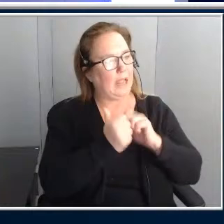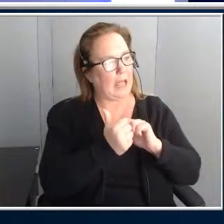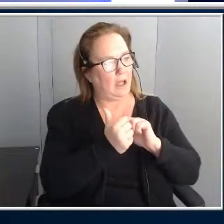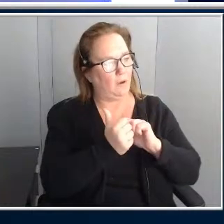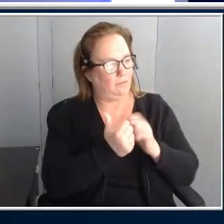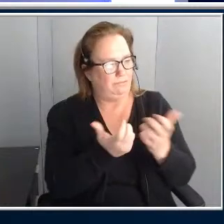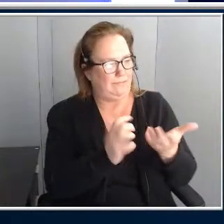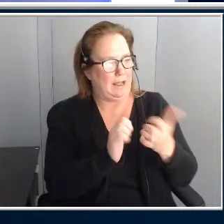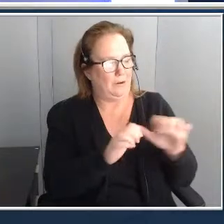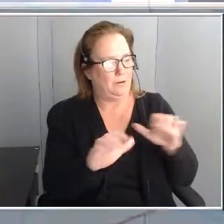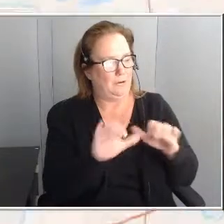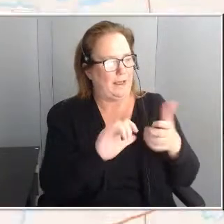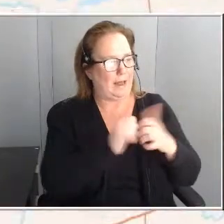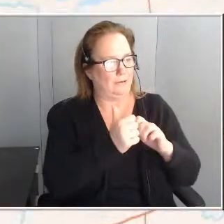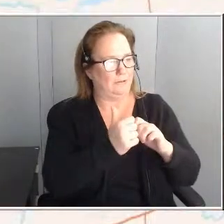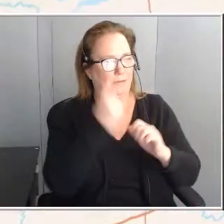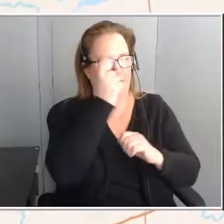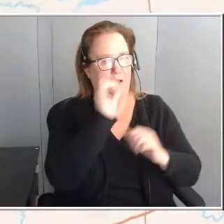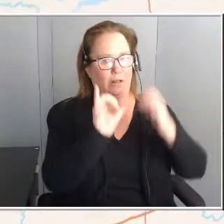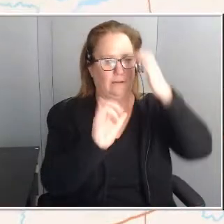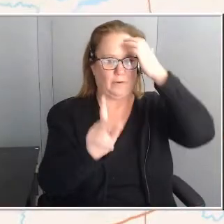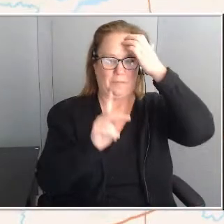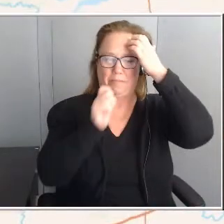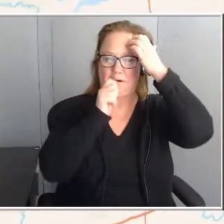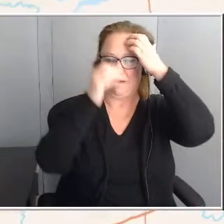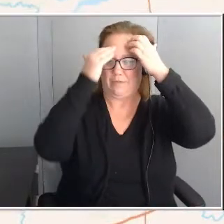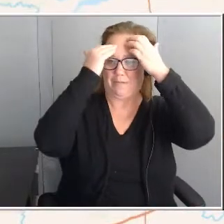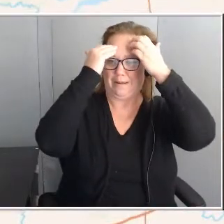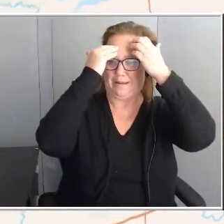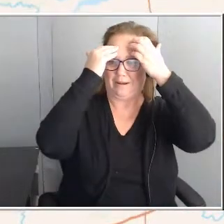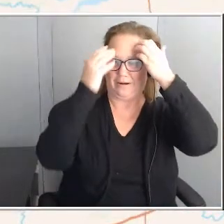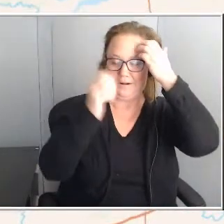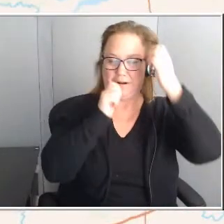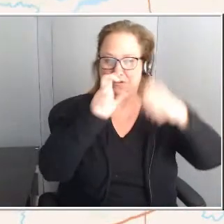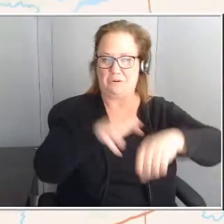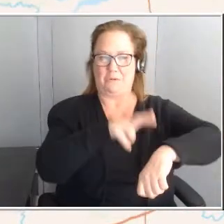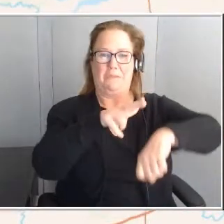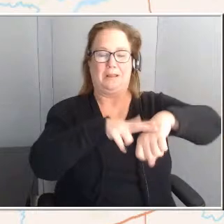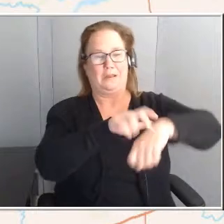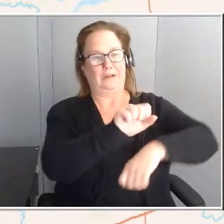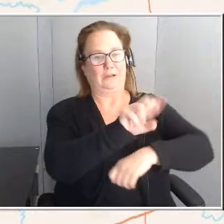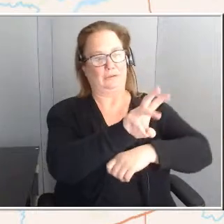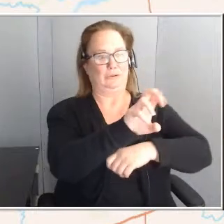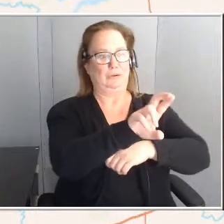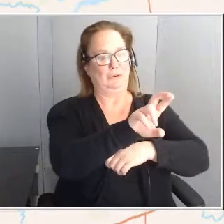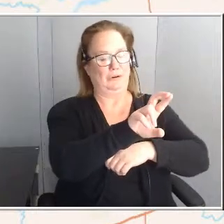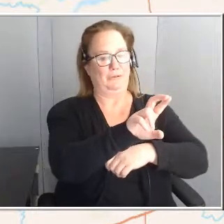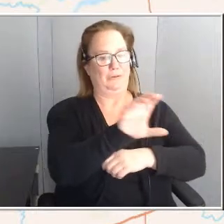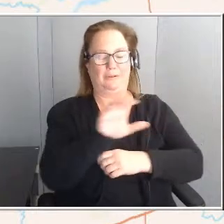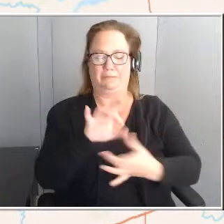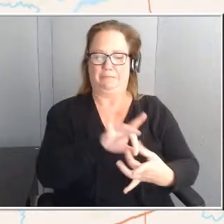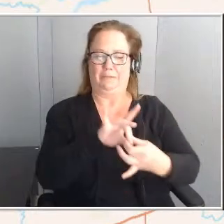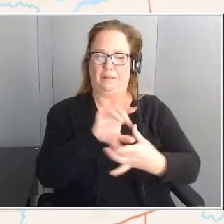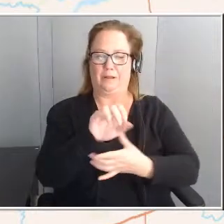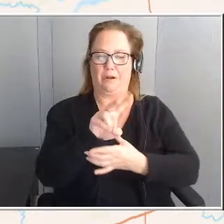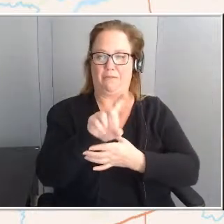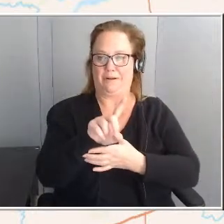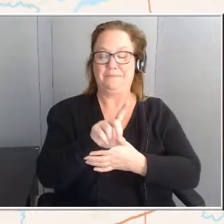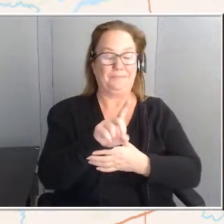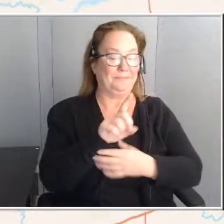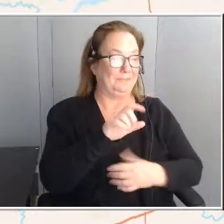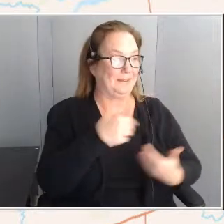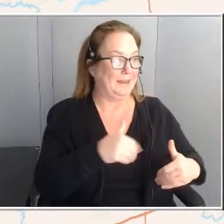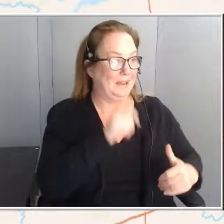Like, how does it work for people who aren't familiar with that? Because you don't normally associate sewer with COVID. Yes. It's pretty amazing.